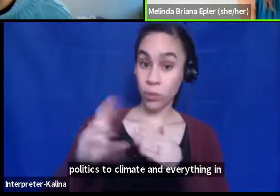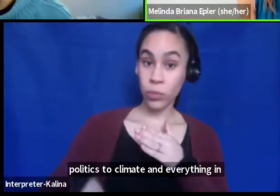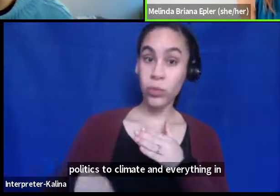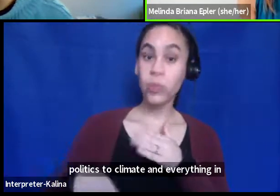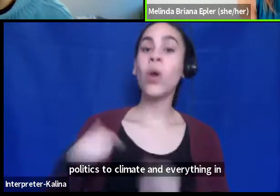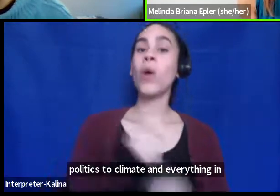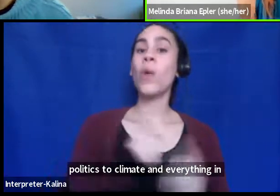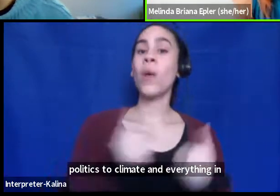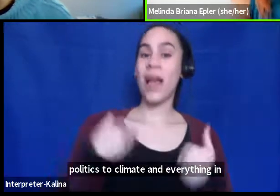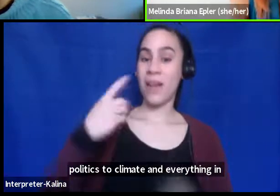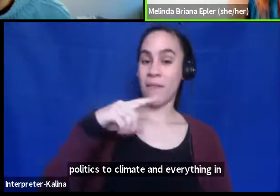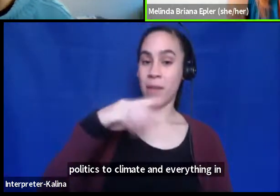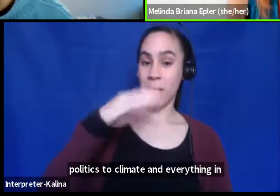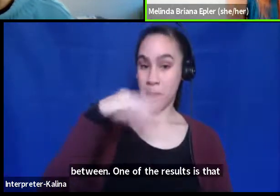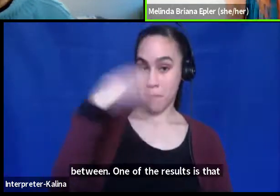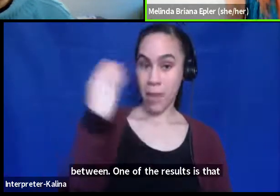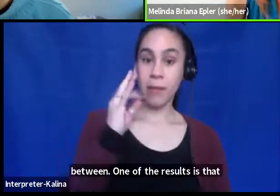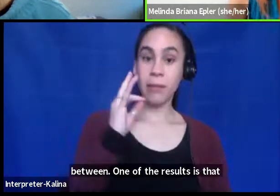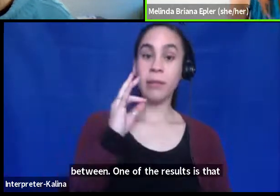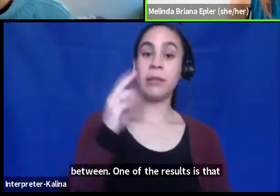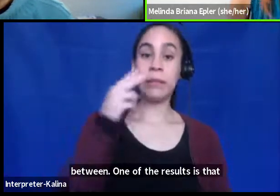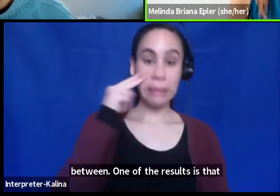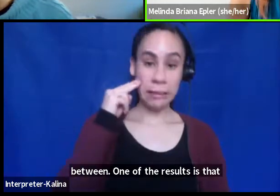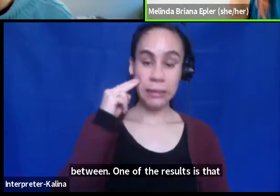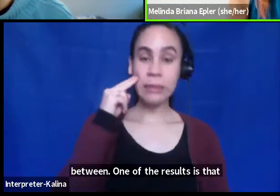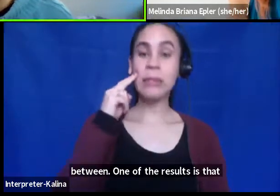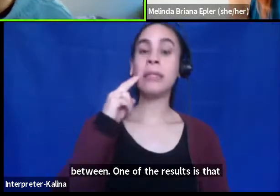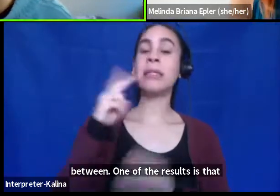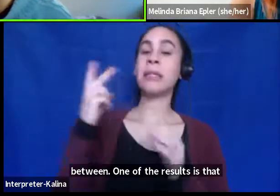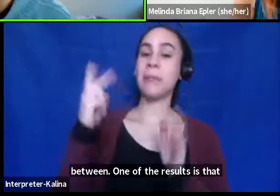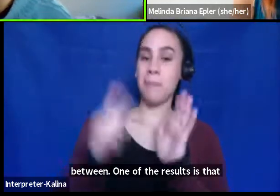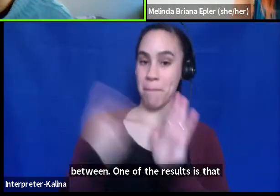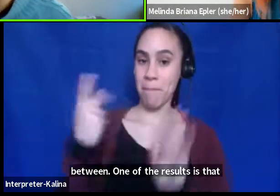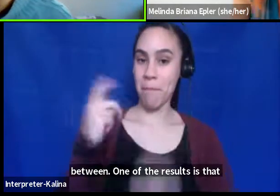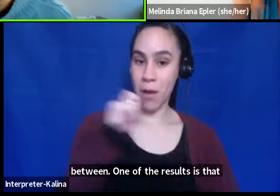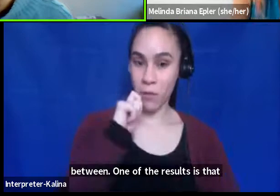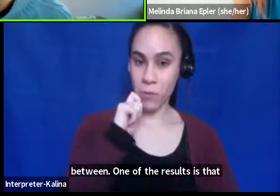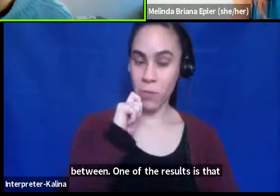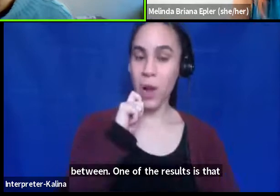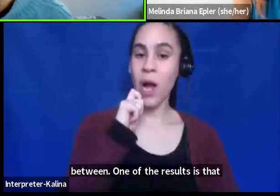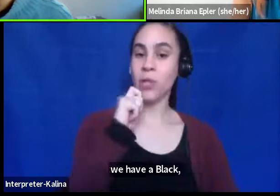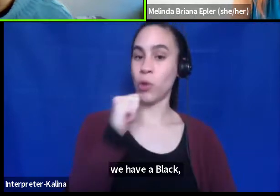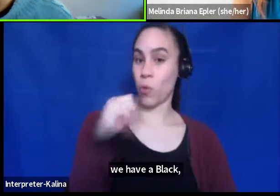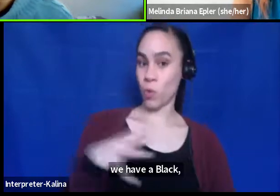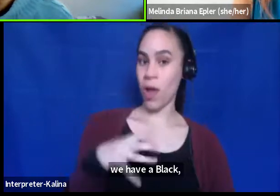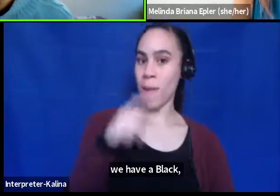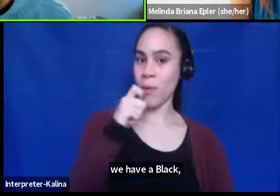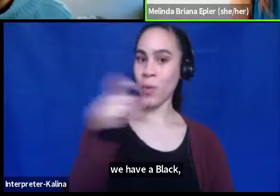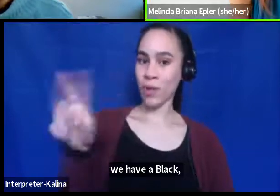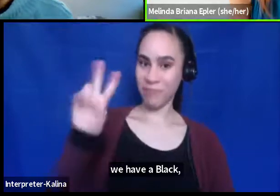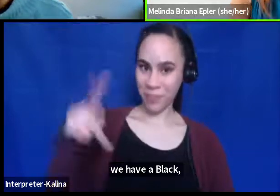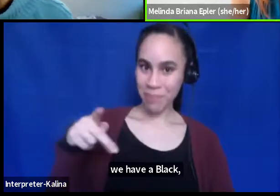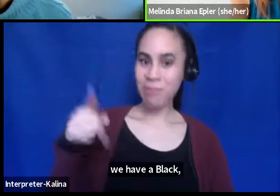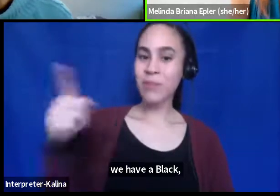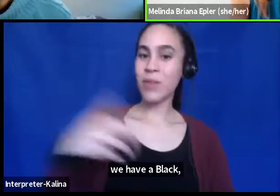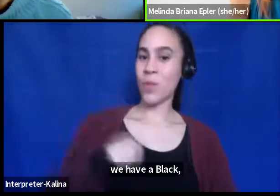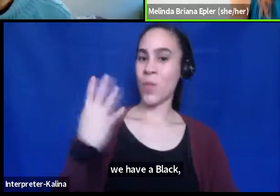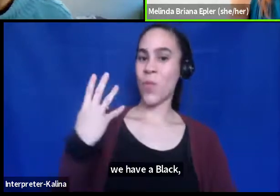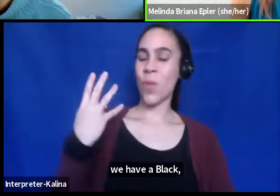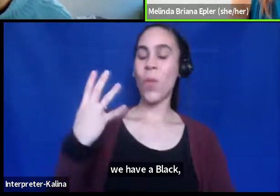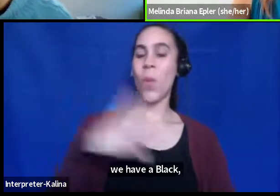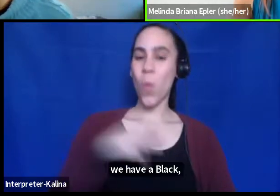Indian American biracial woman in the White House. So let's start there. How does that make you